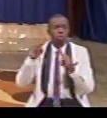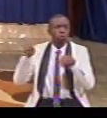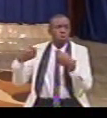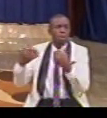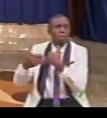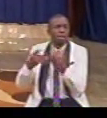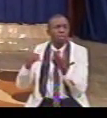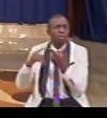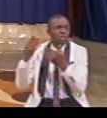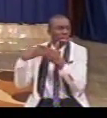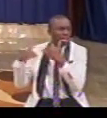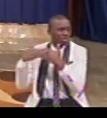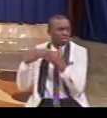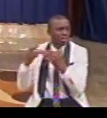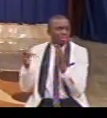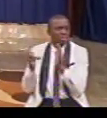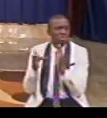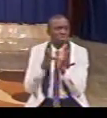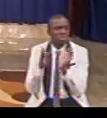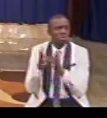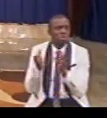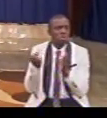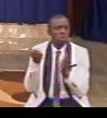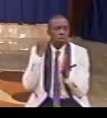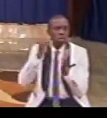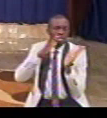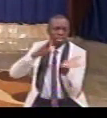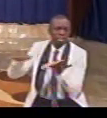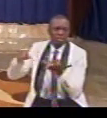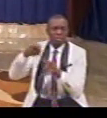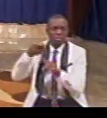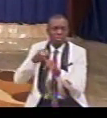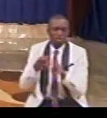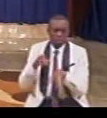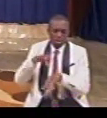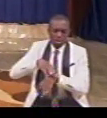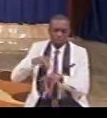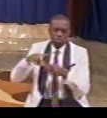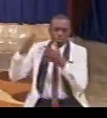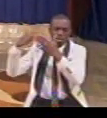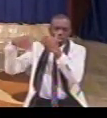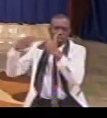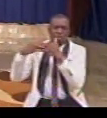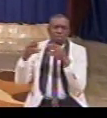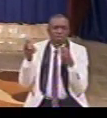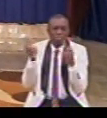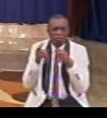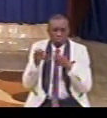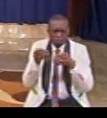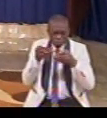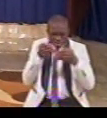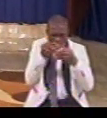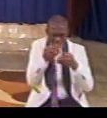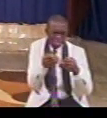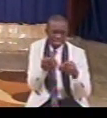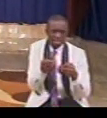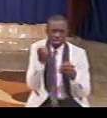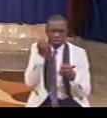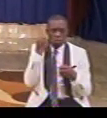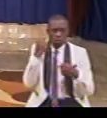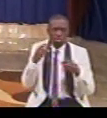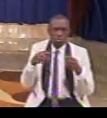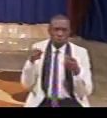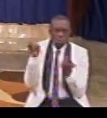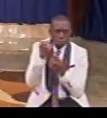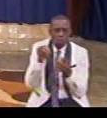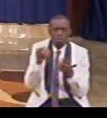heaven the departure of Christ from the Earth was very near he was about to go to Calvary he bowed